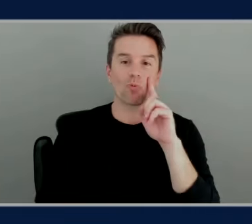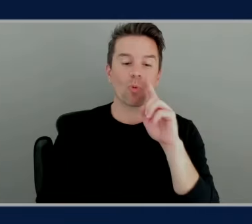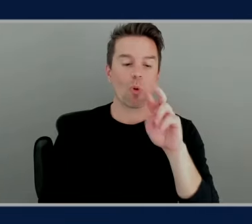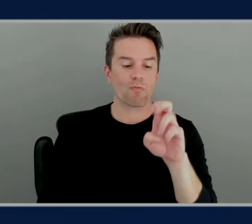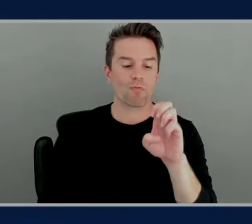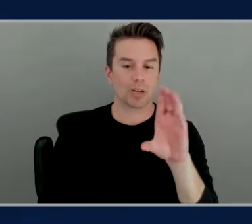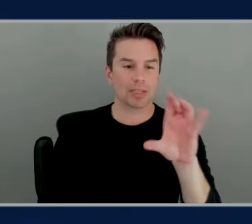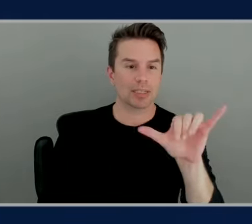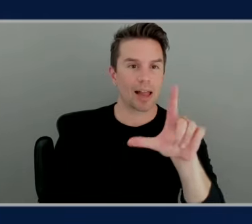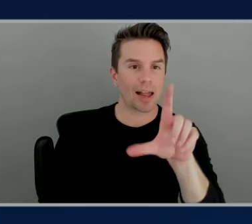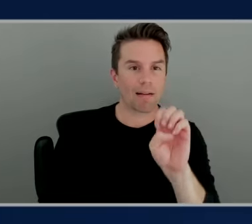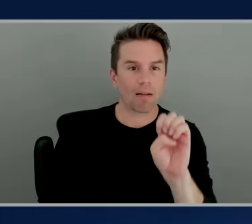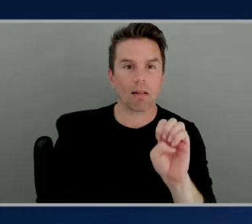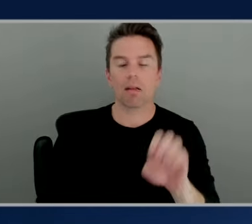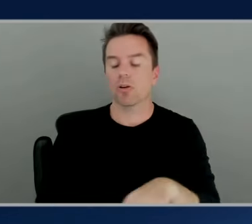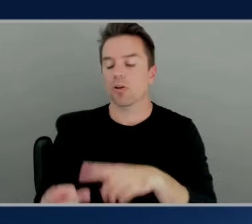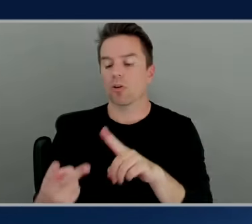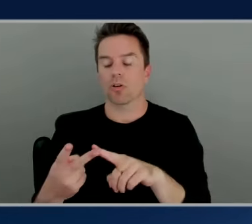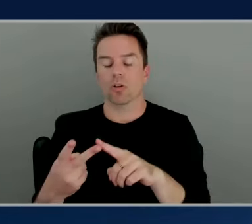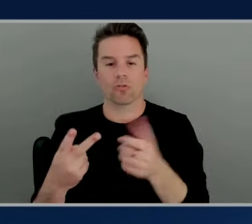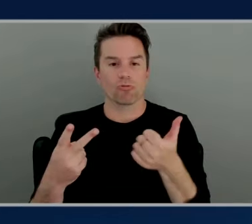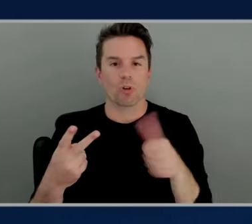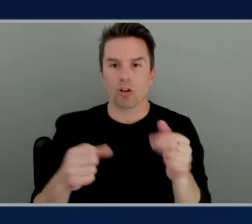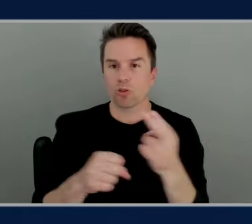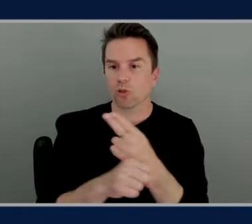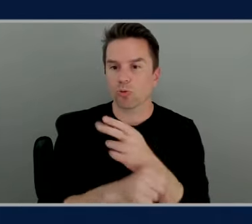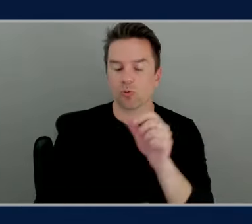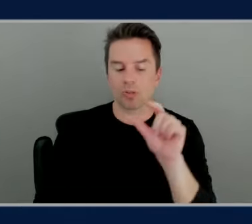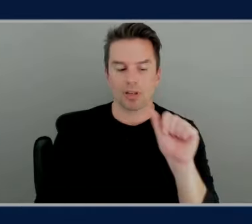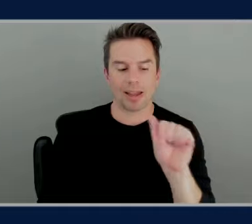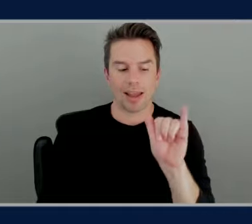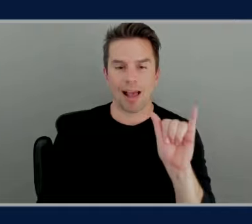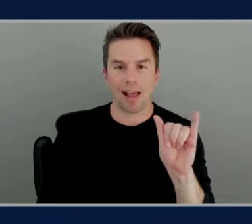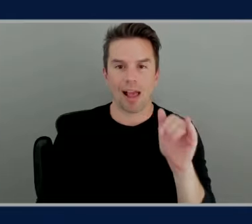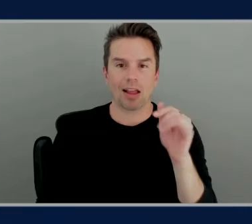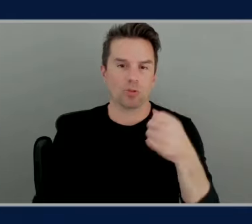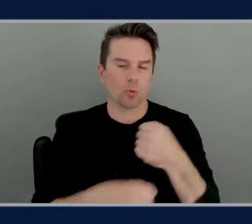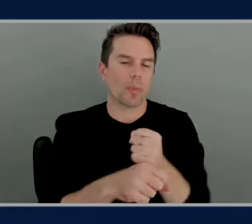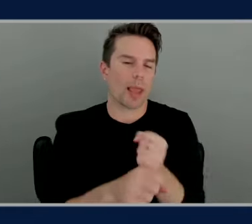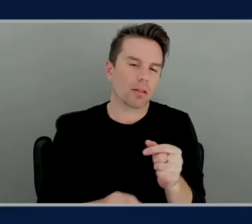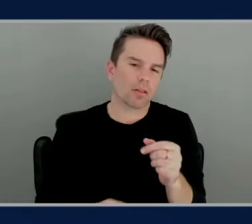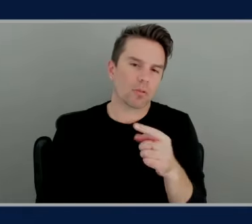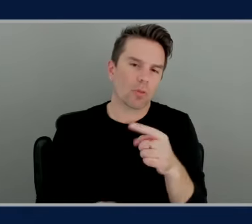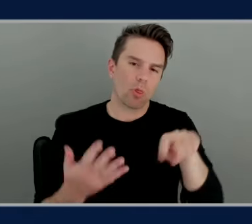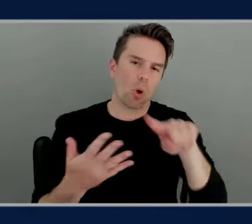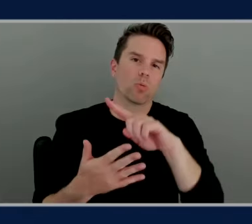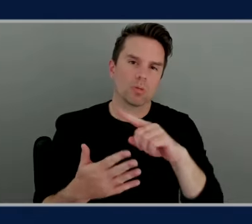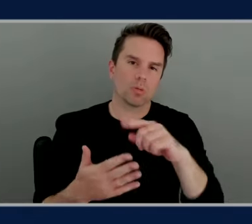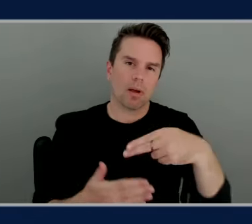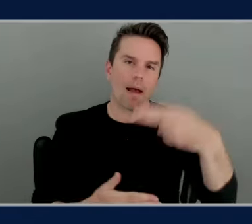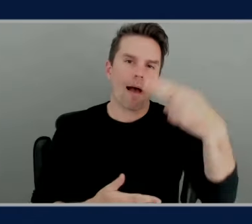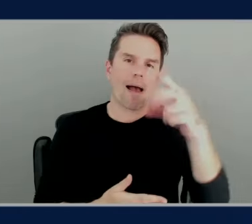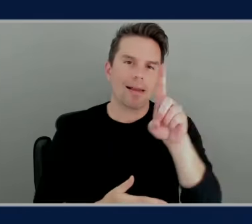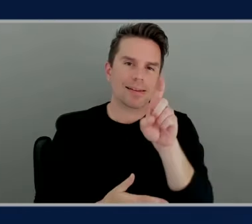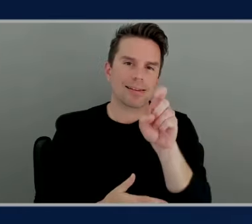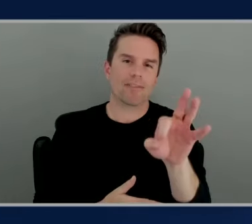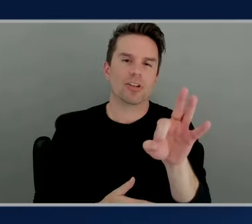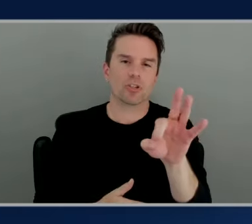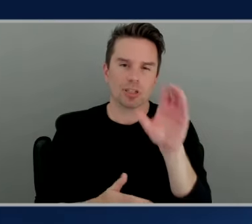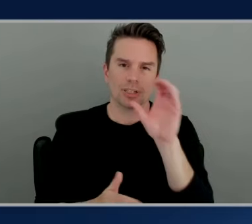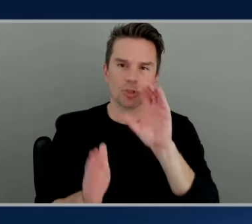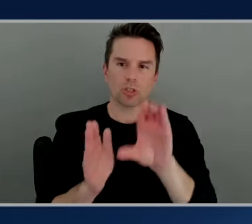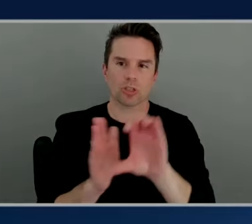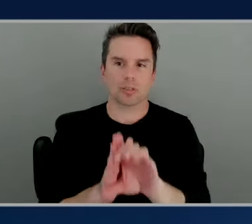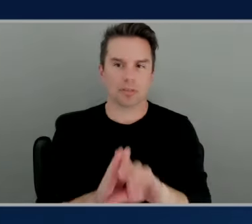we're trying to leverage Gen AI to generate in high definition images. That's amazing, because I can remember getting woken up by